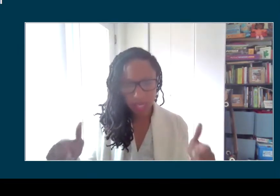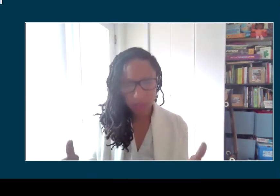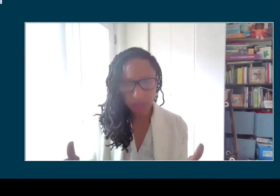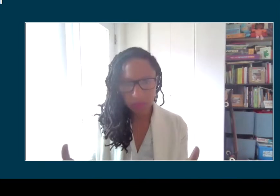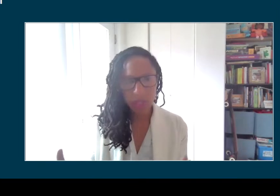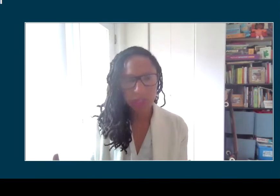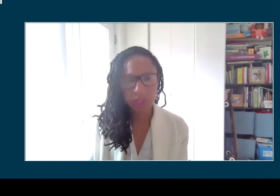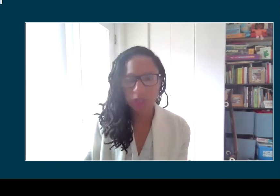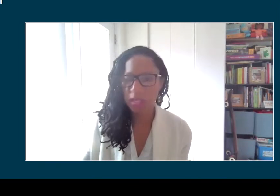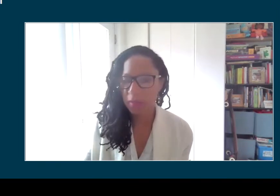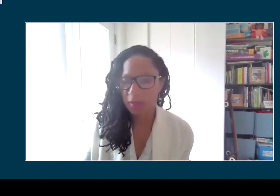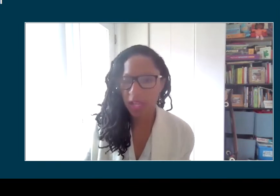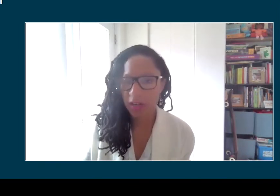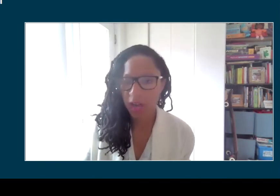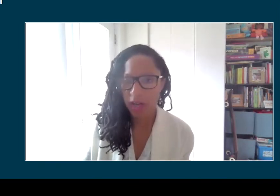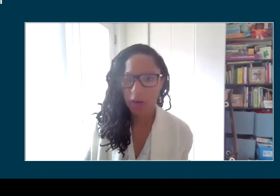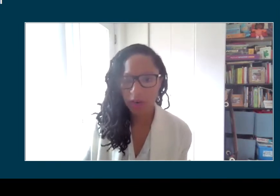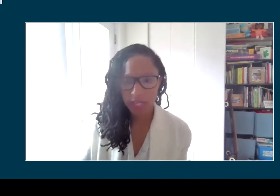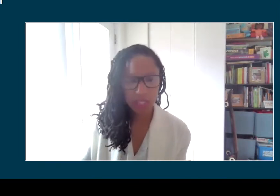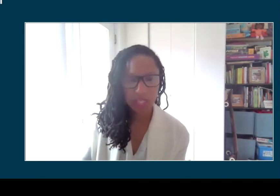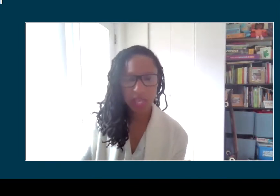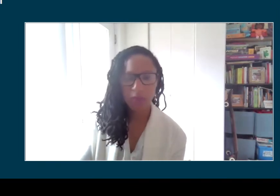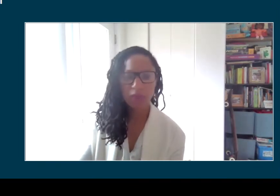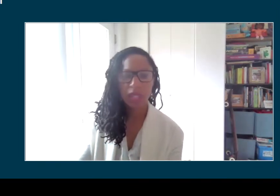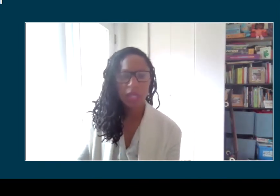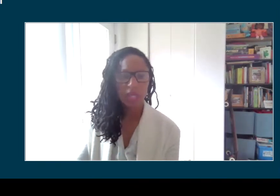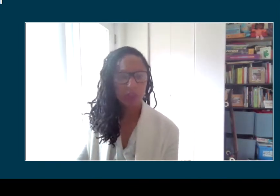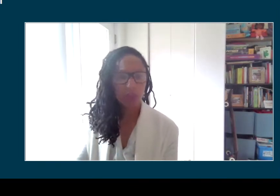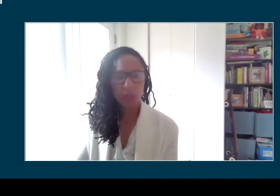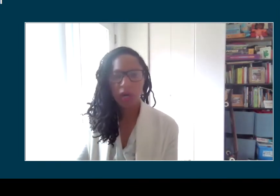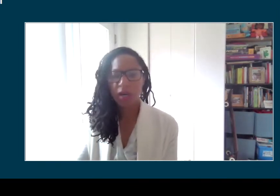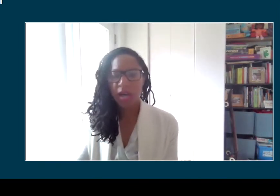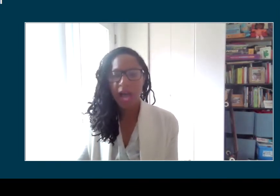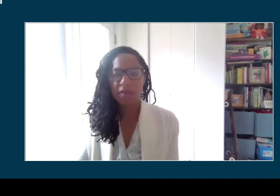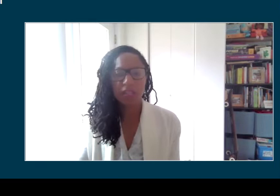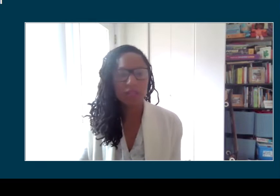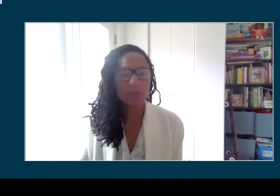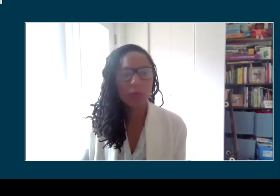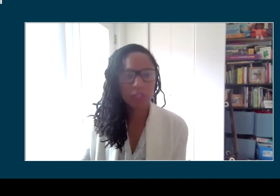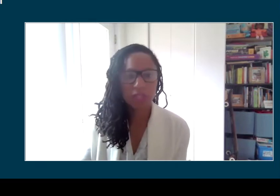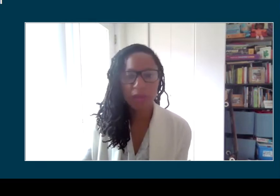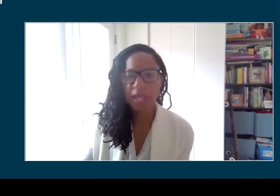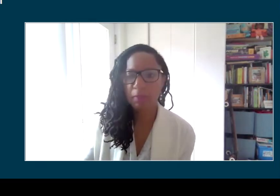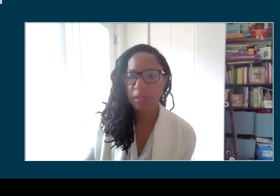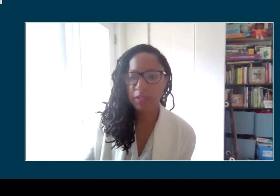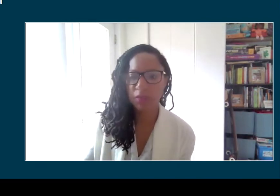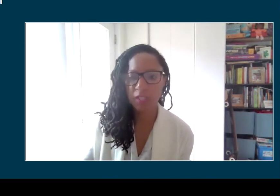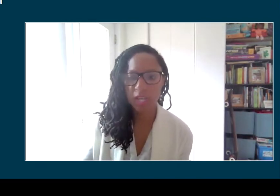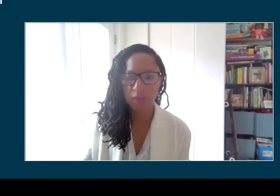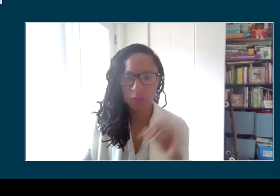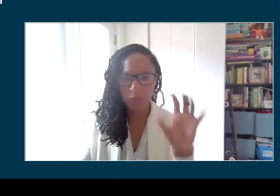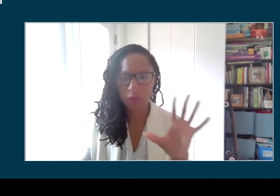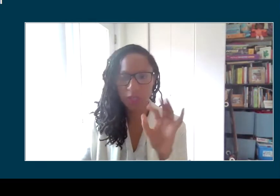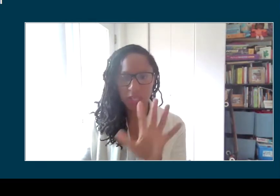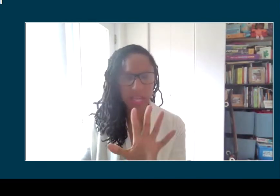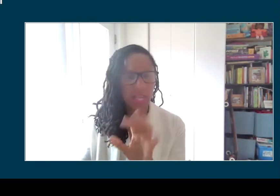can enable on your screen if they are not already enabled. If you are having some questions about that, please reach